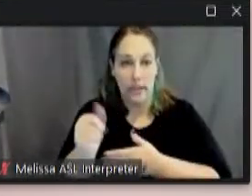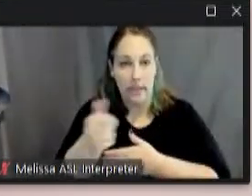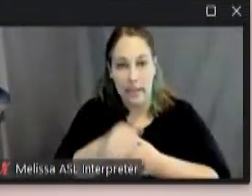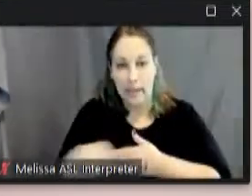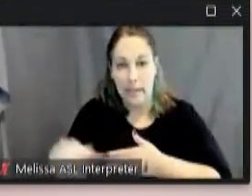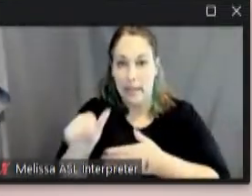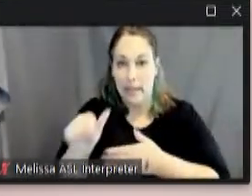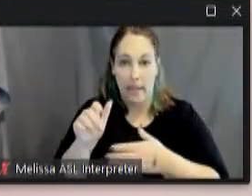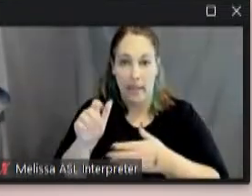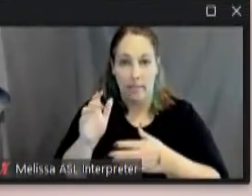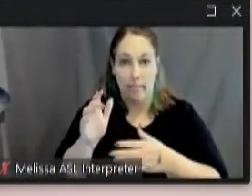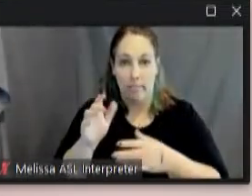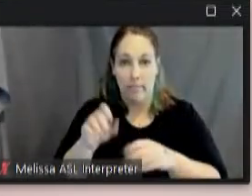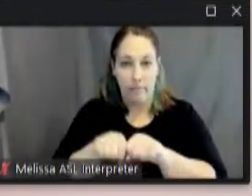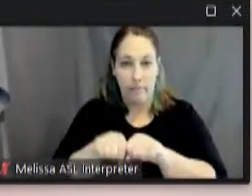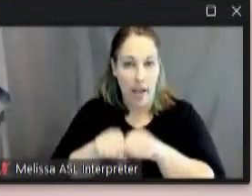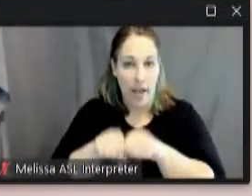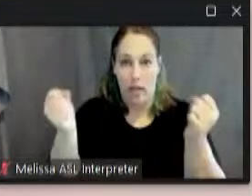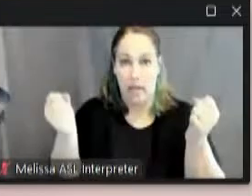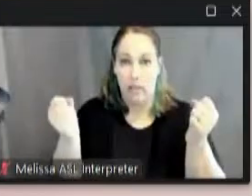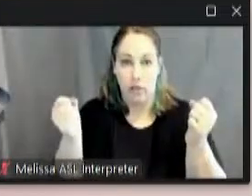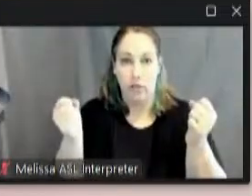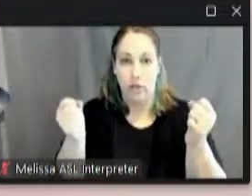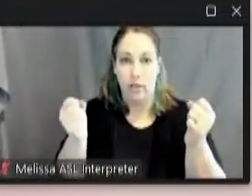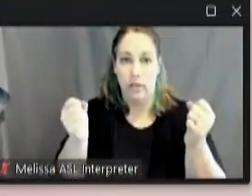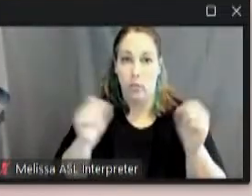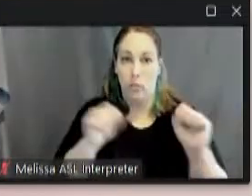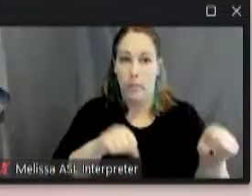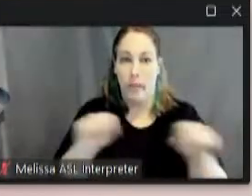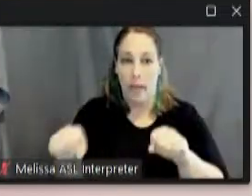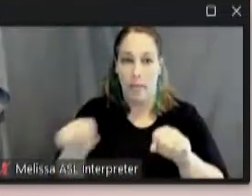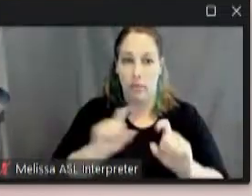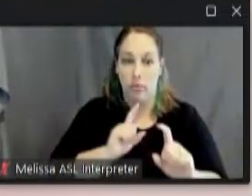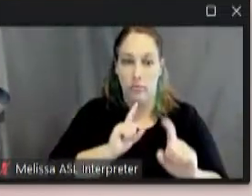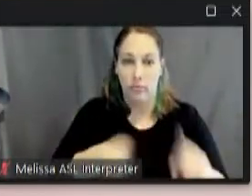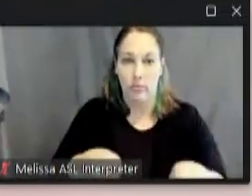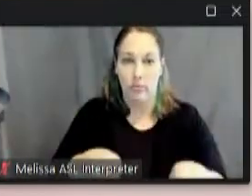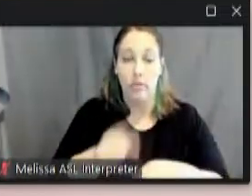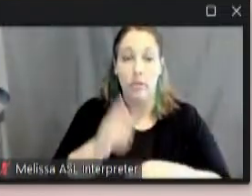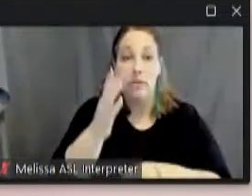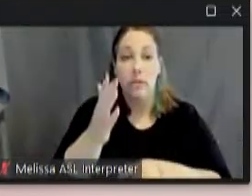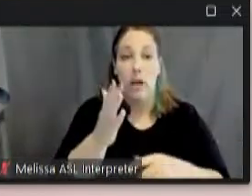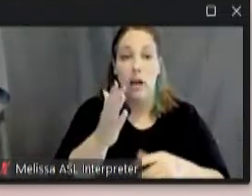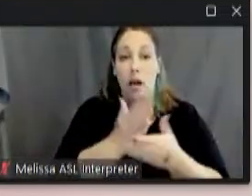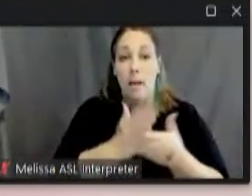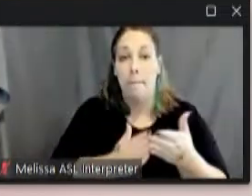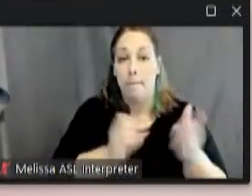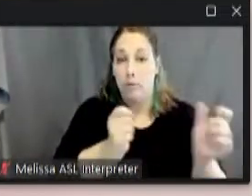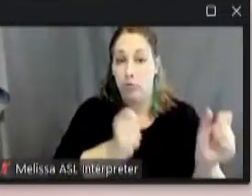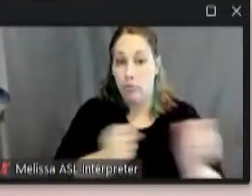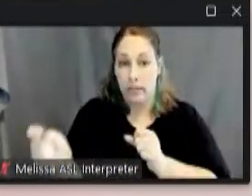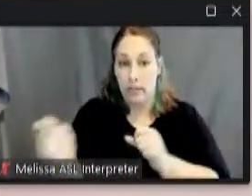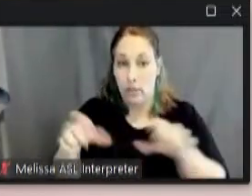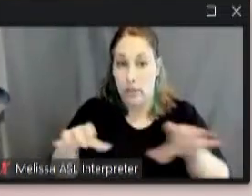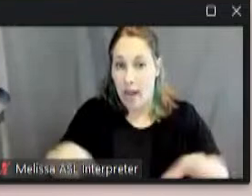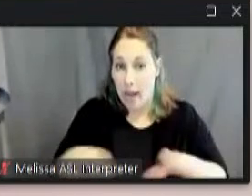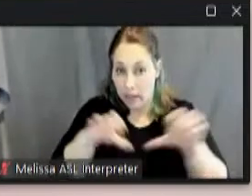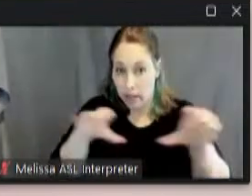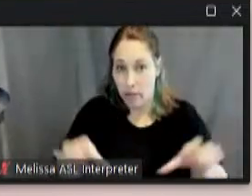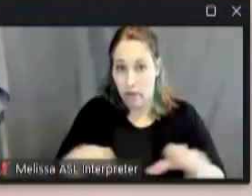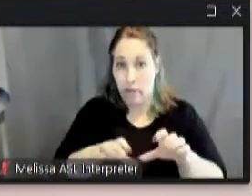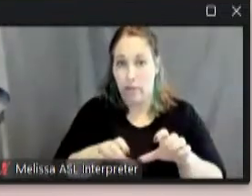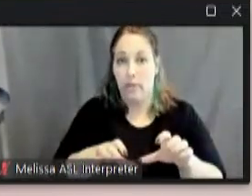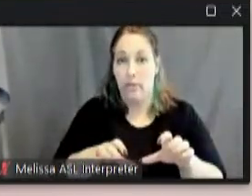these rights against women. Some of the strategic actions that have indicators